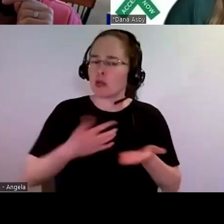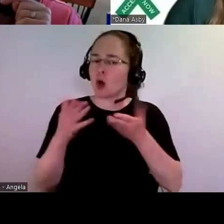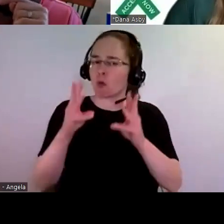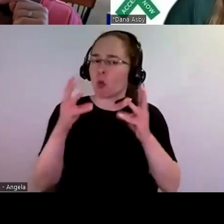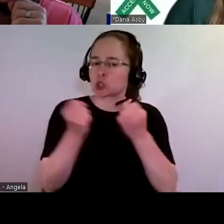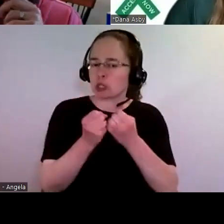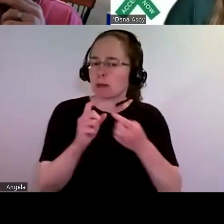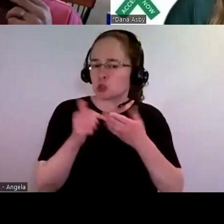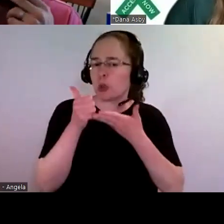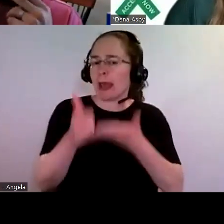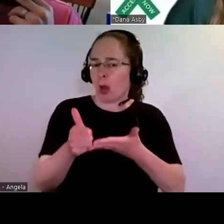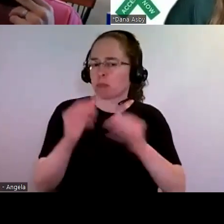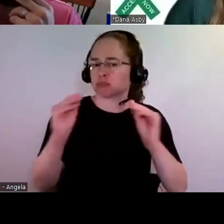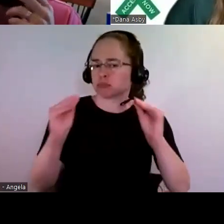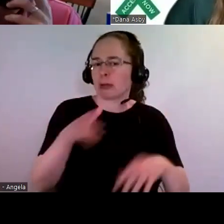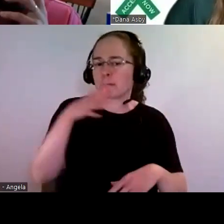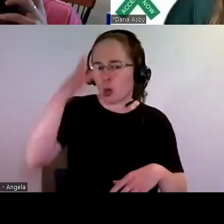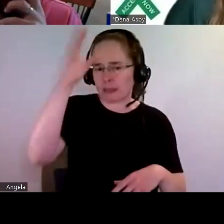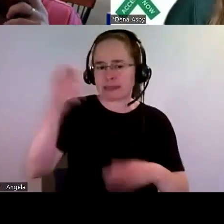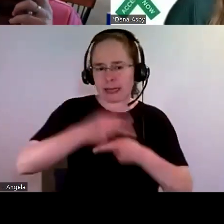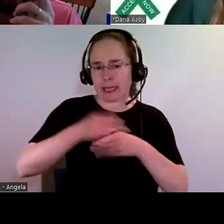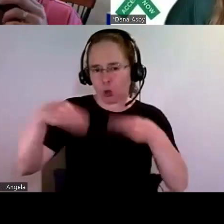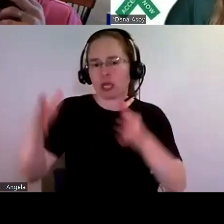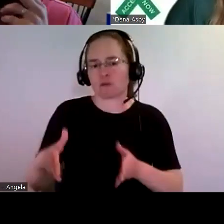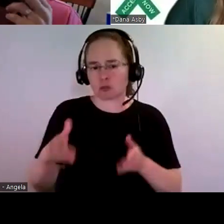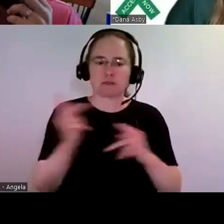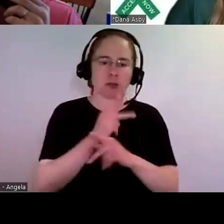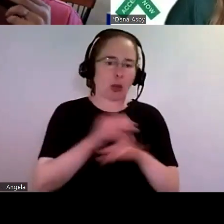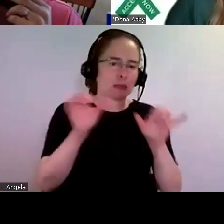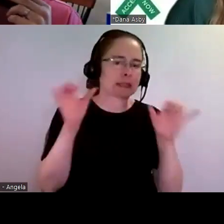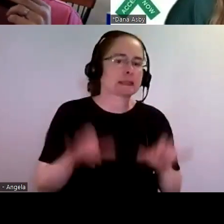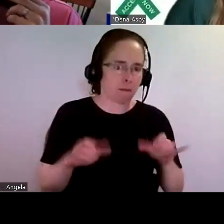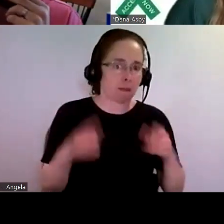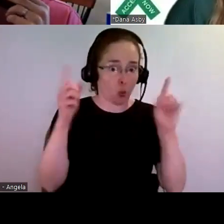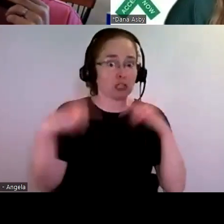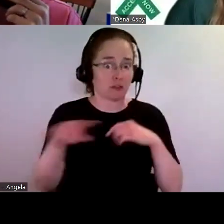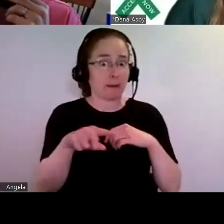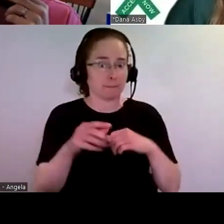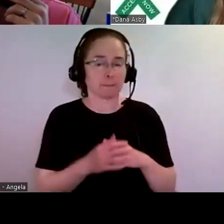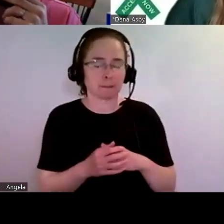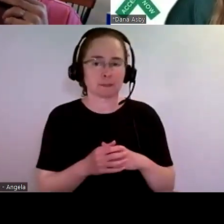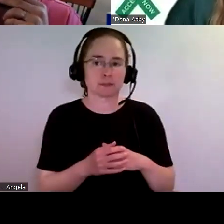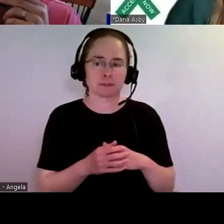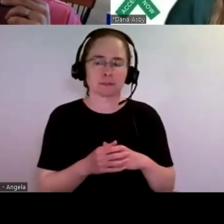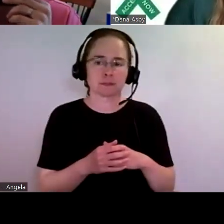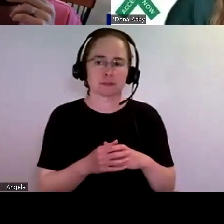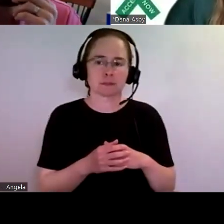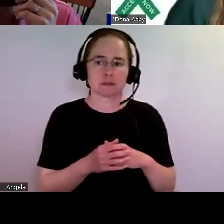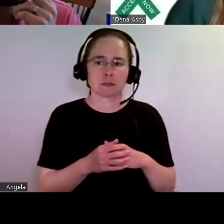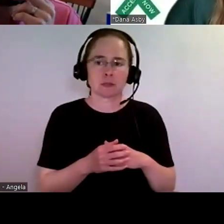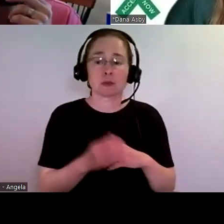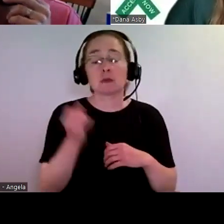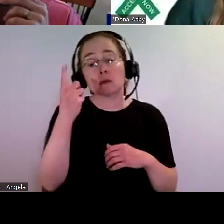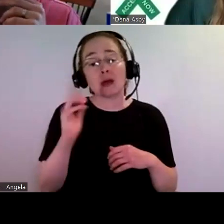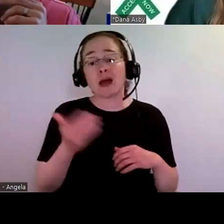to be able to help caregivers and parents find a system that works for them. Because as you know,